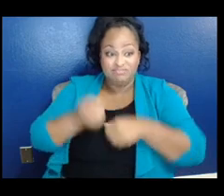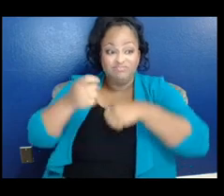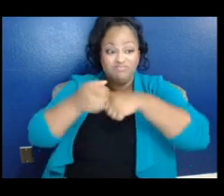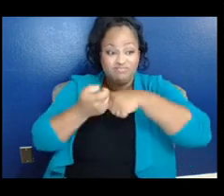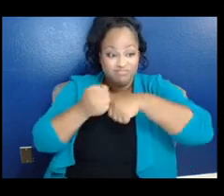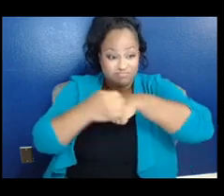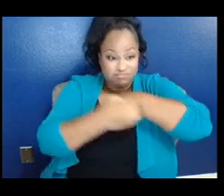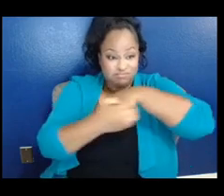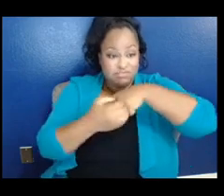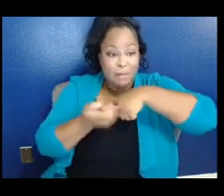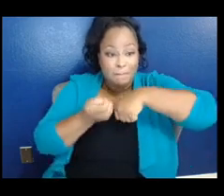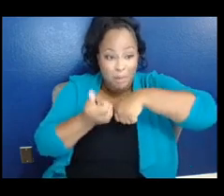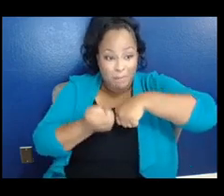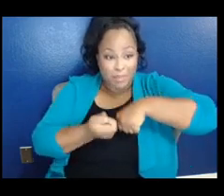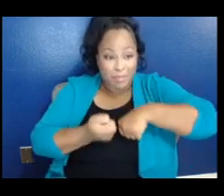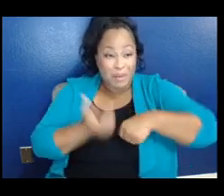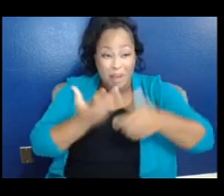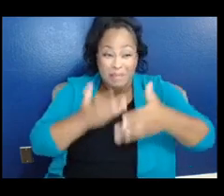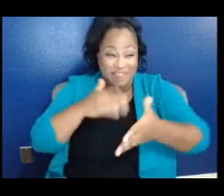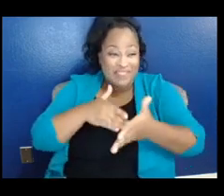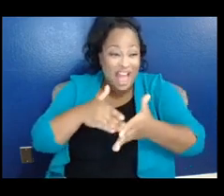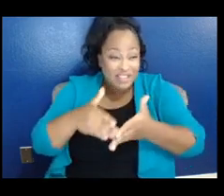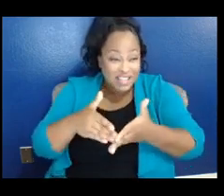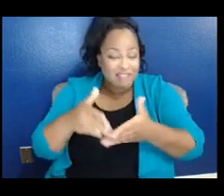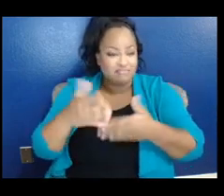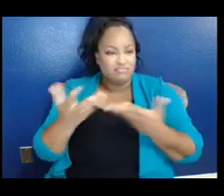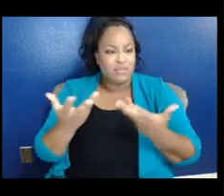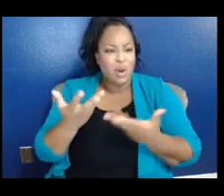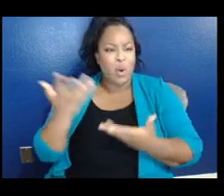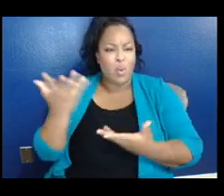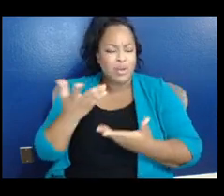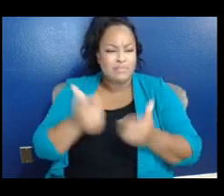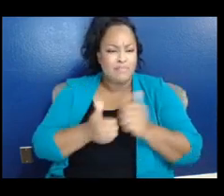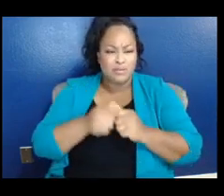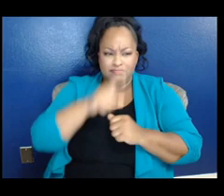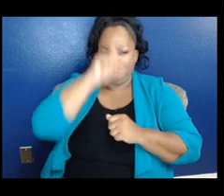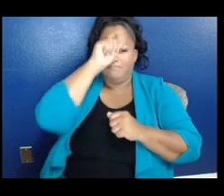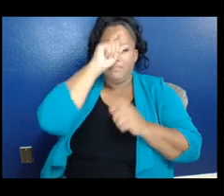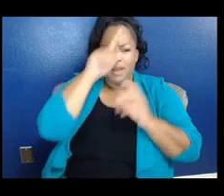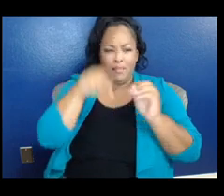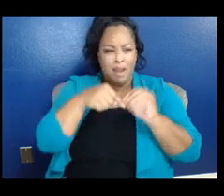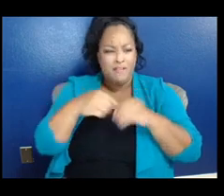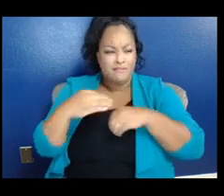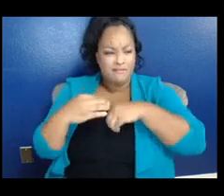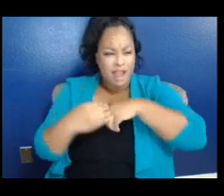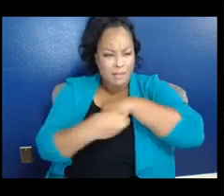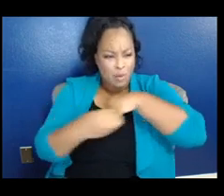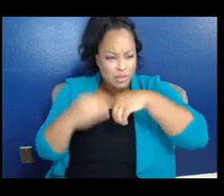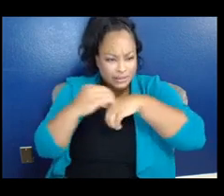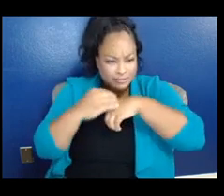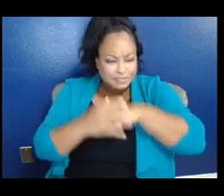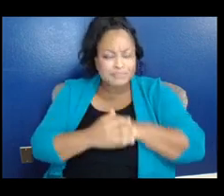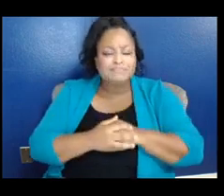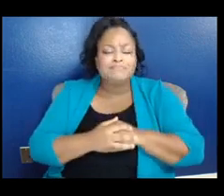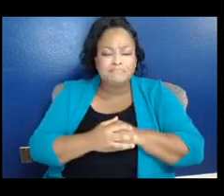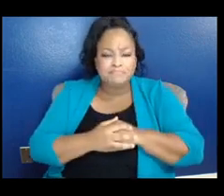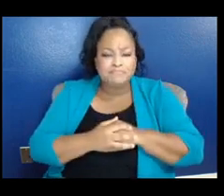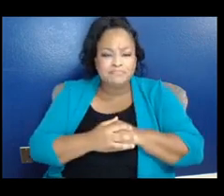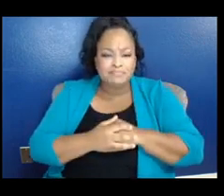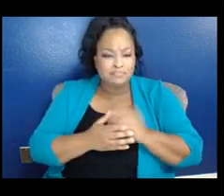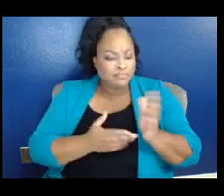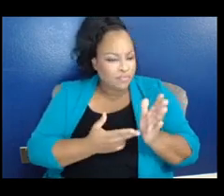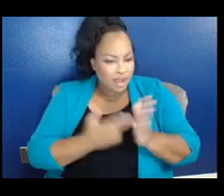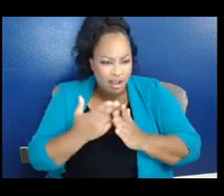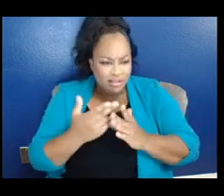removed, I'm sure, probably thousands of fibroids. What puzzles you the most about fibroids? I